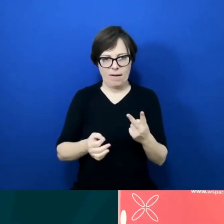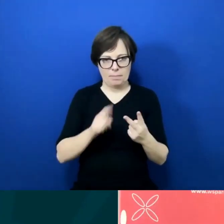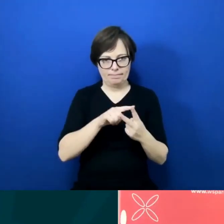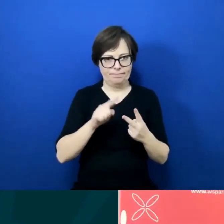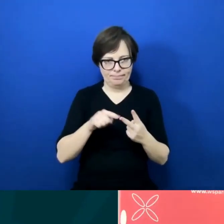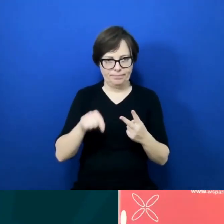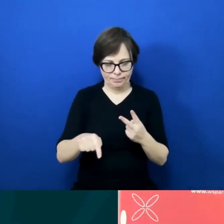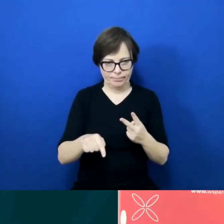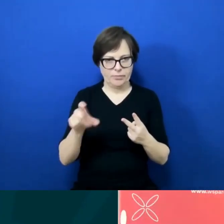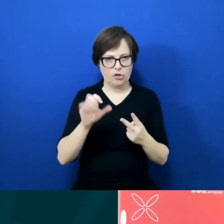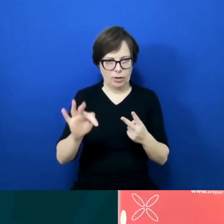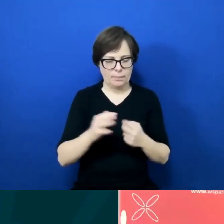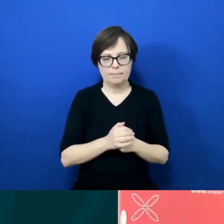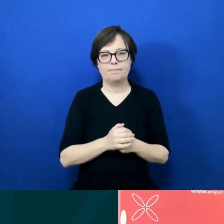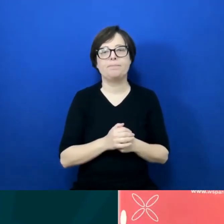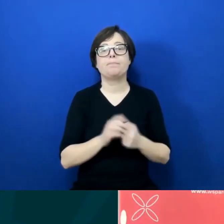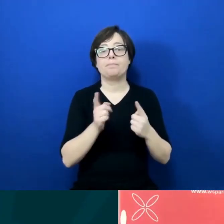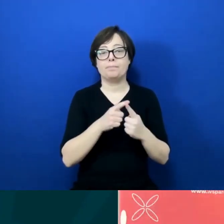two questions in the chat.